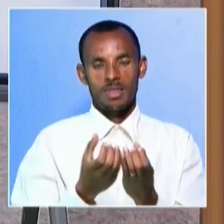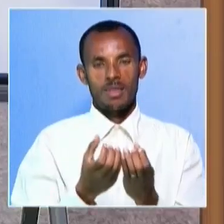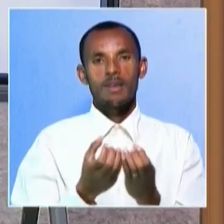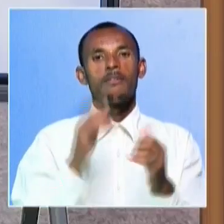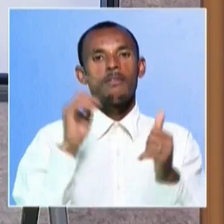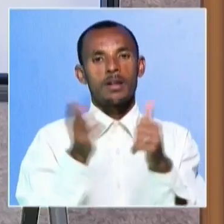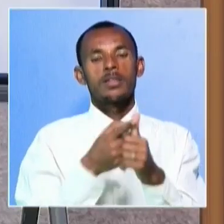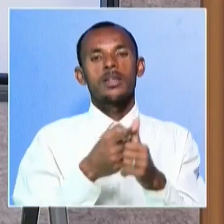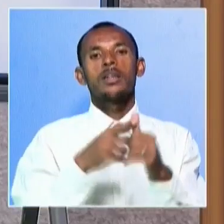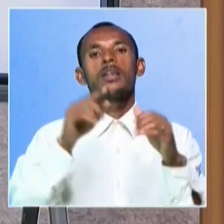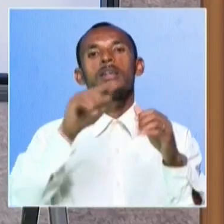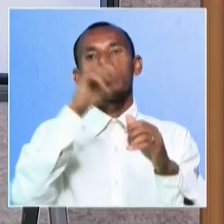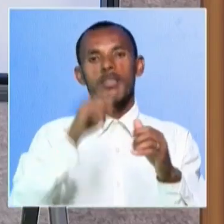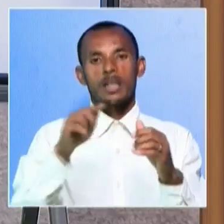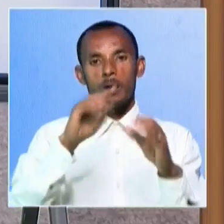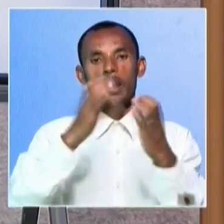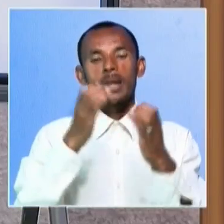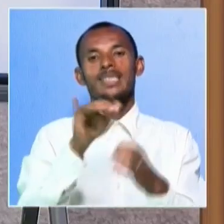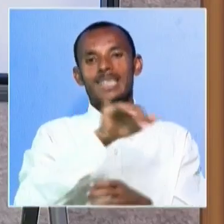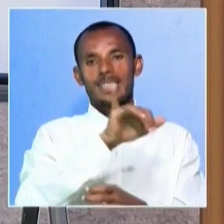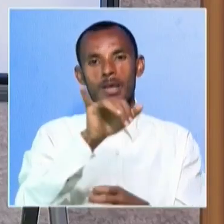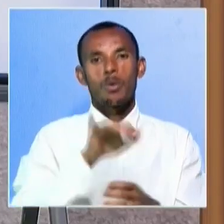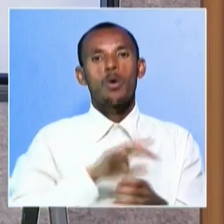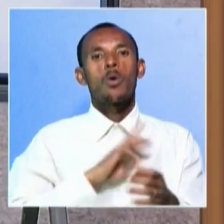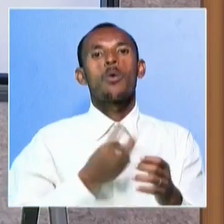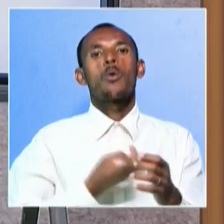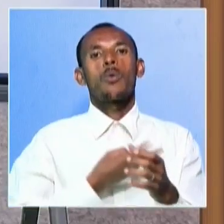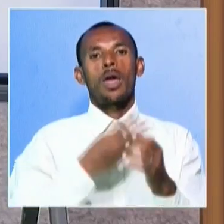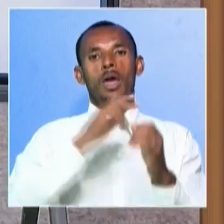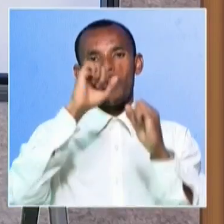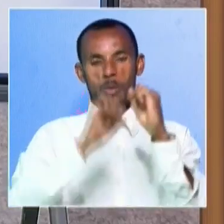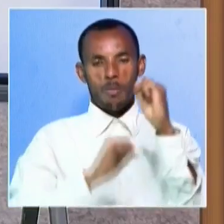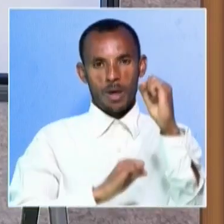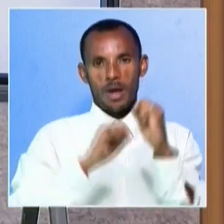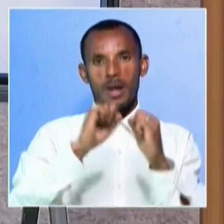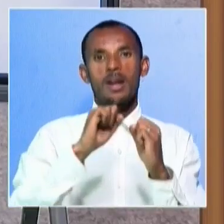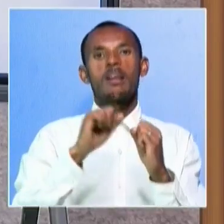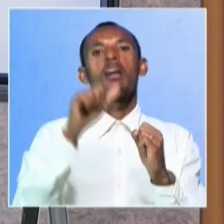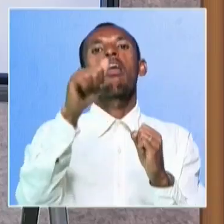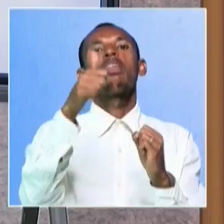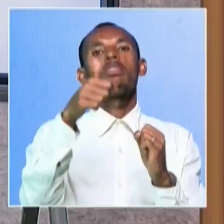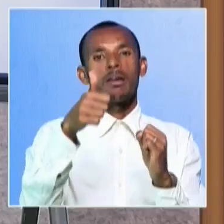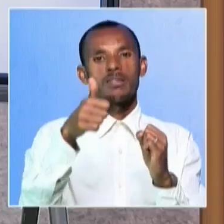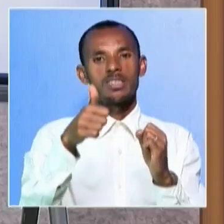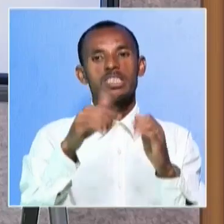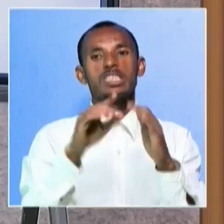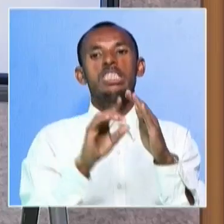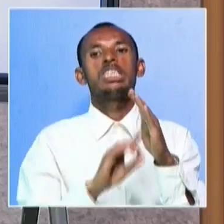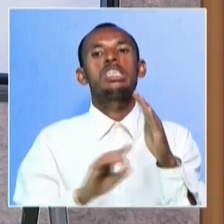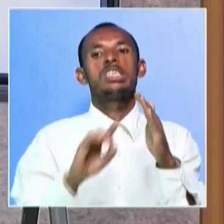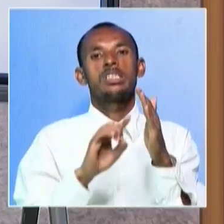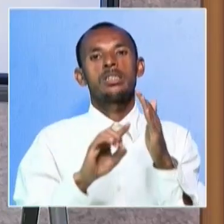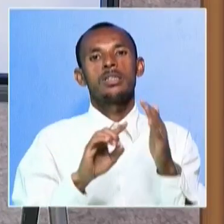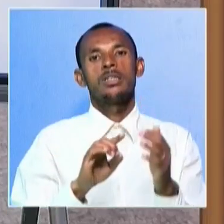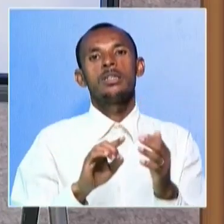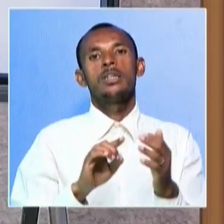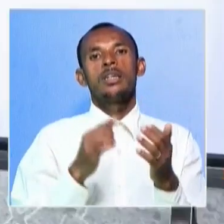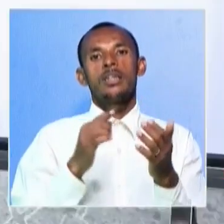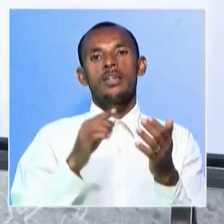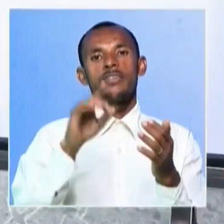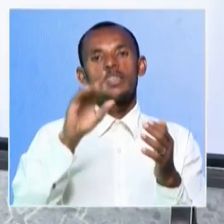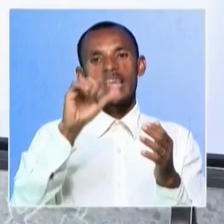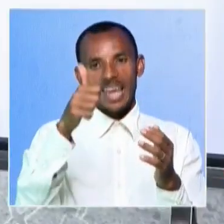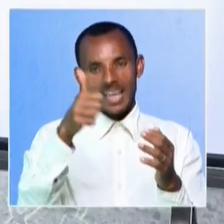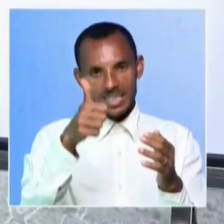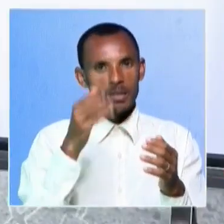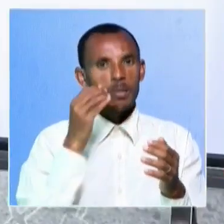integer parts are the same, we keep comparing the tens digits. If the tens digits are the same,